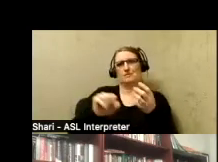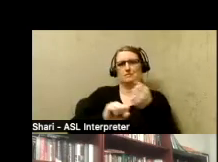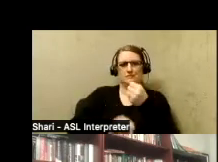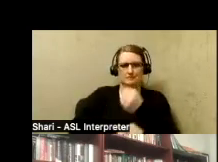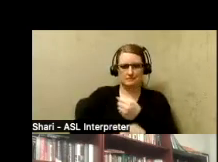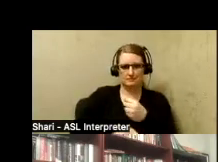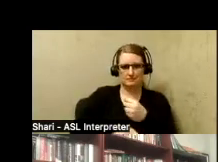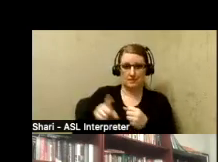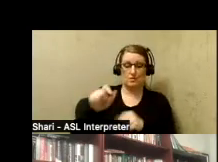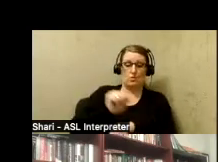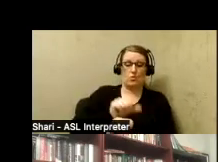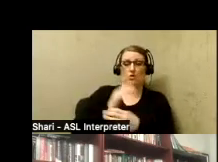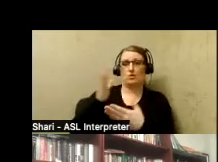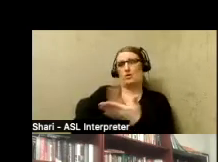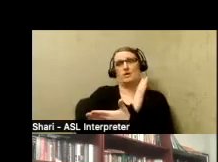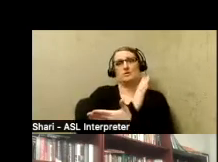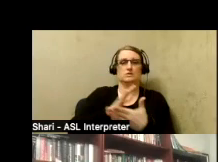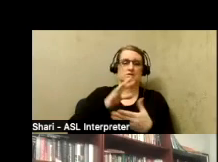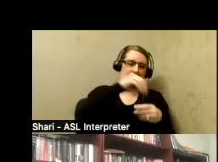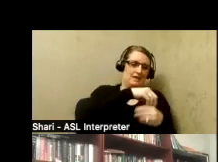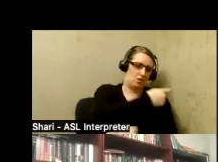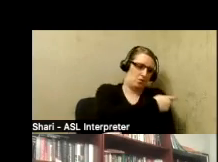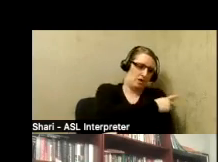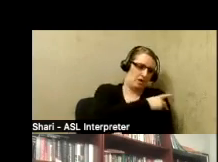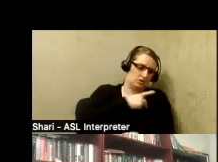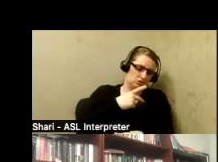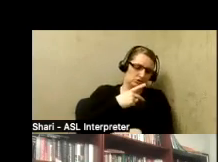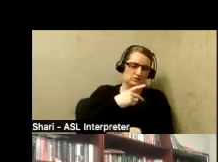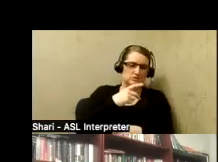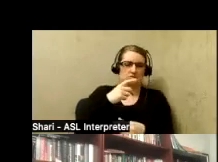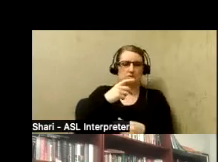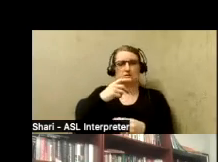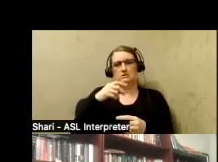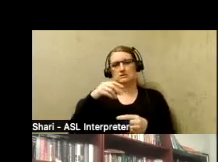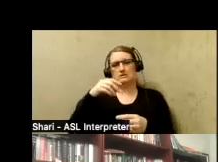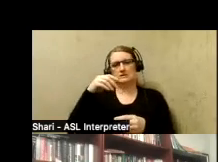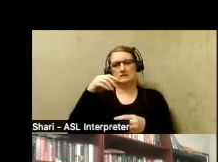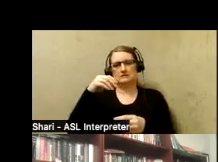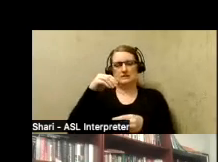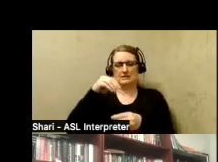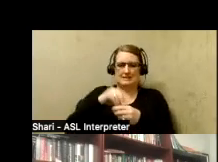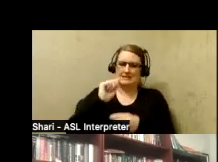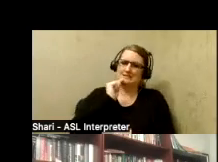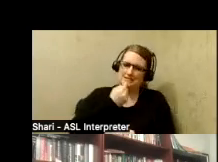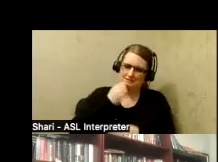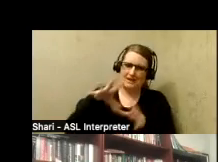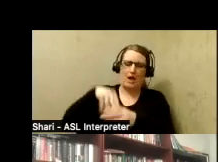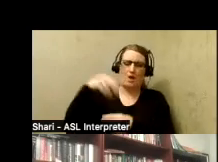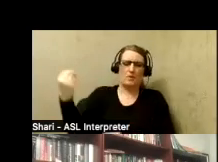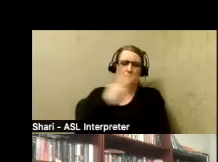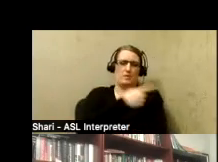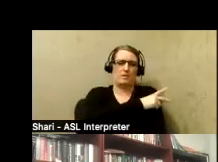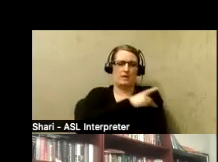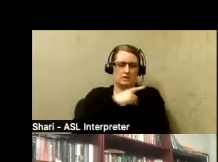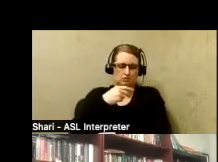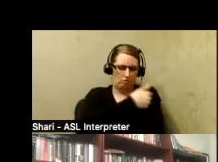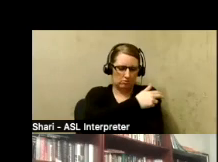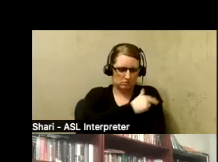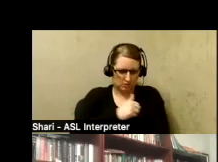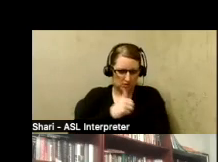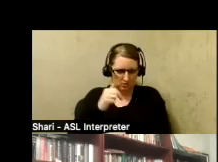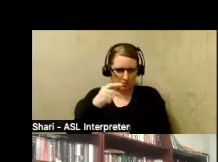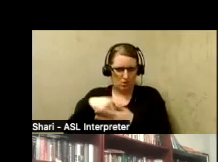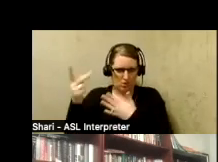working in a wide range of settings, from inpatient psychiatric units and intensive hospital-based outpatient programs to therapeutic